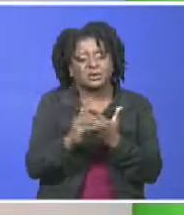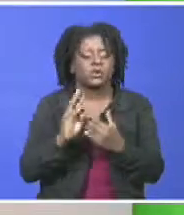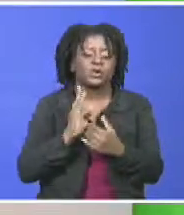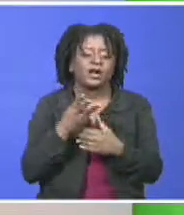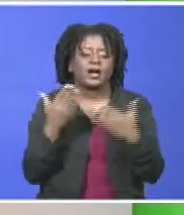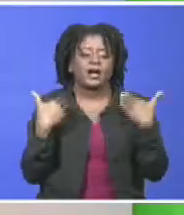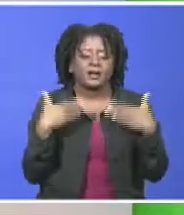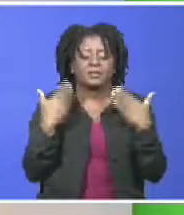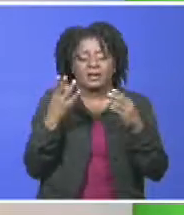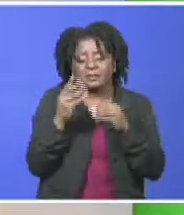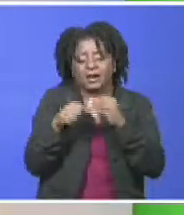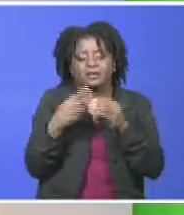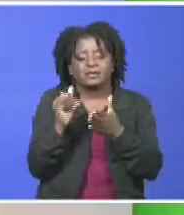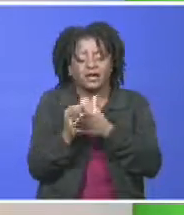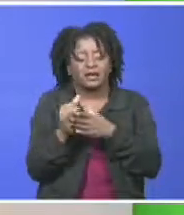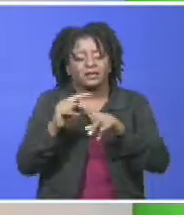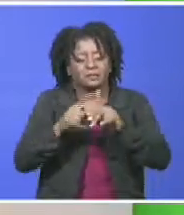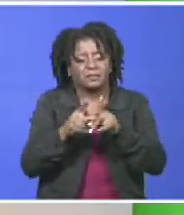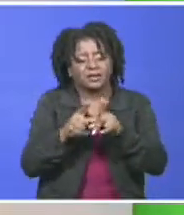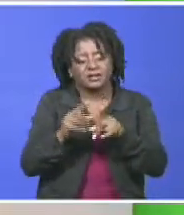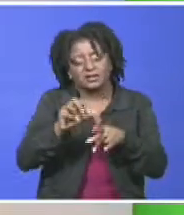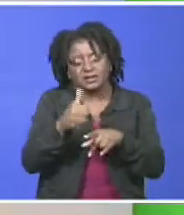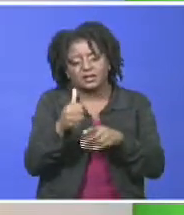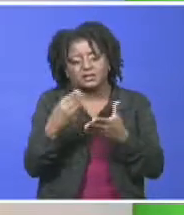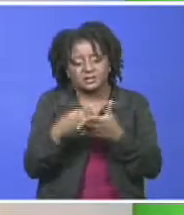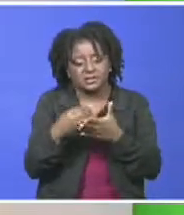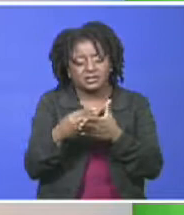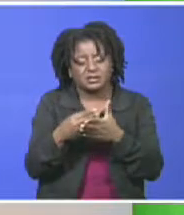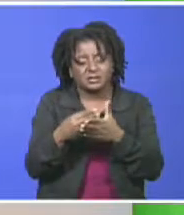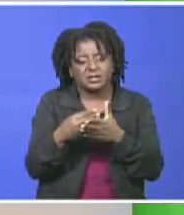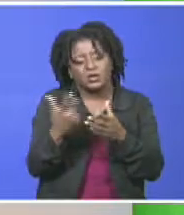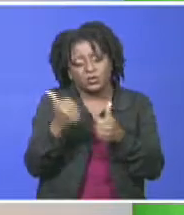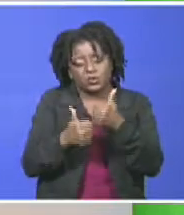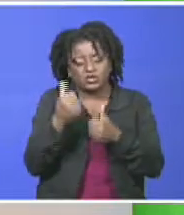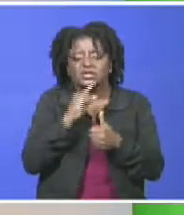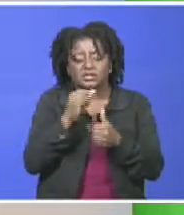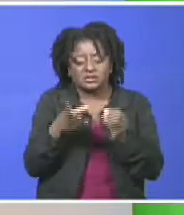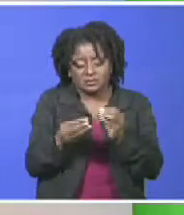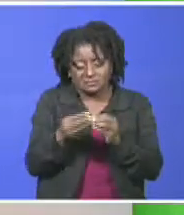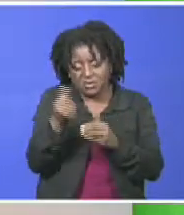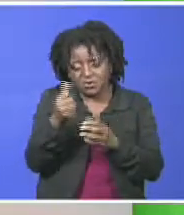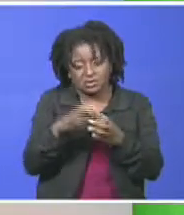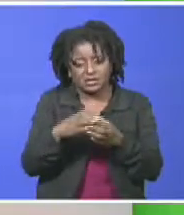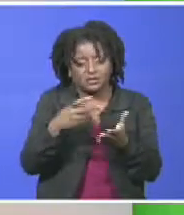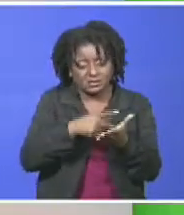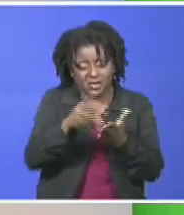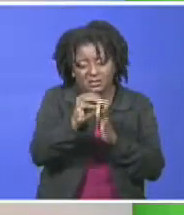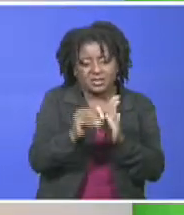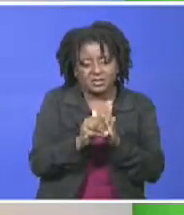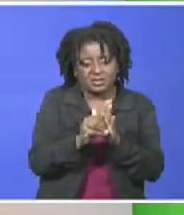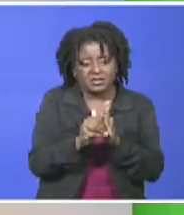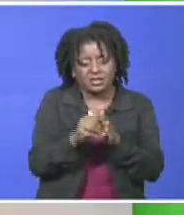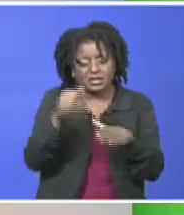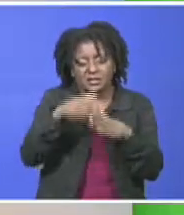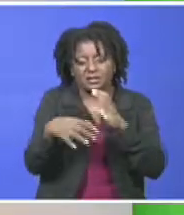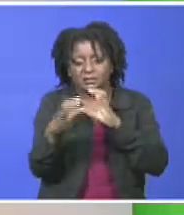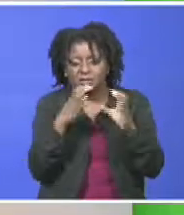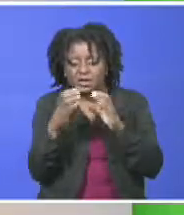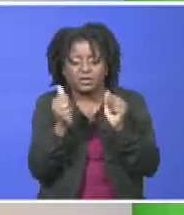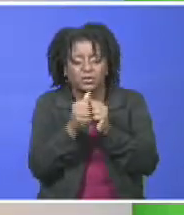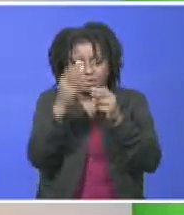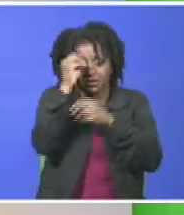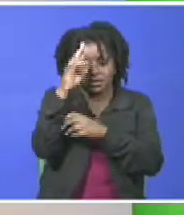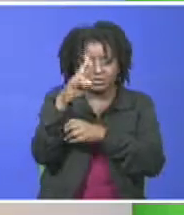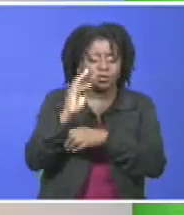happy about that. However, the balance of the payment, which really is the bulk of the payment, in my communications with the minister, they're